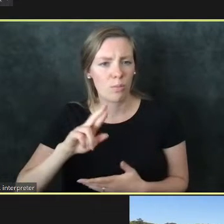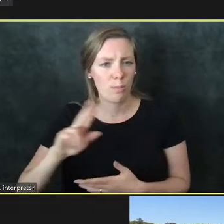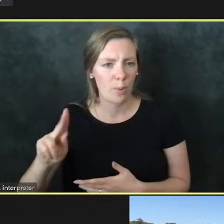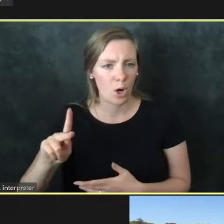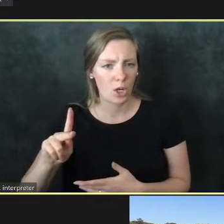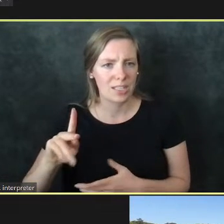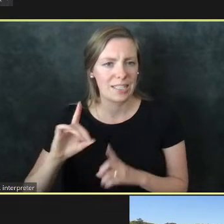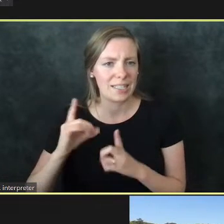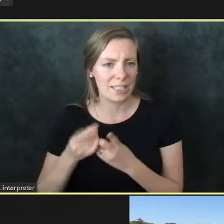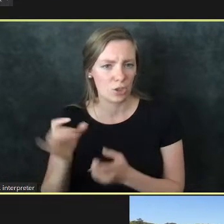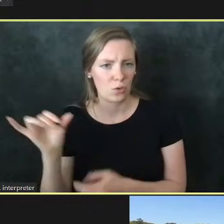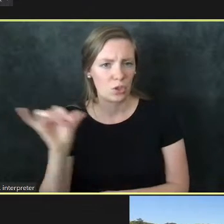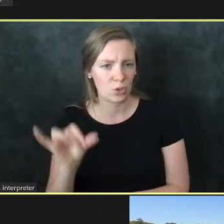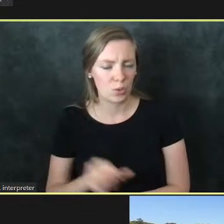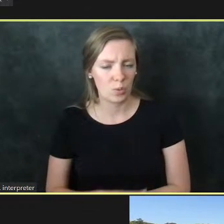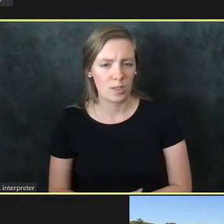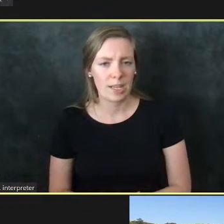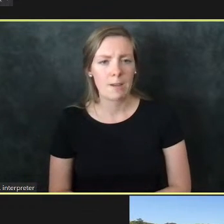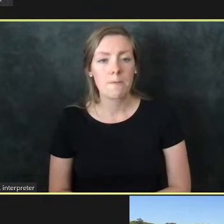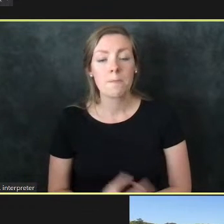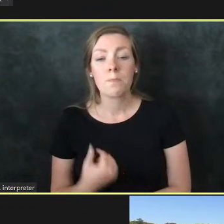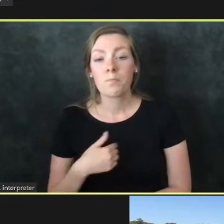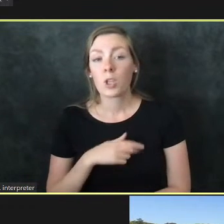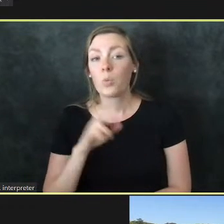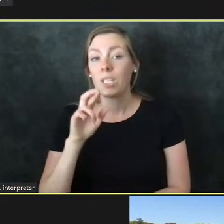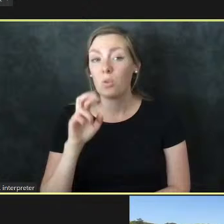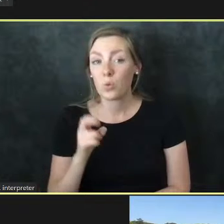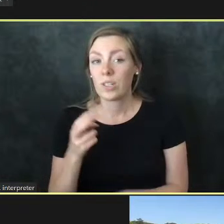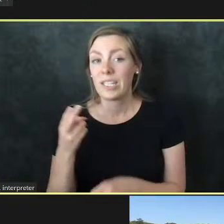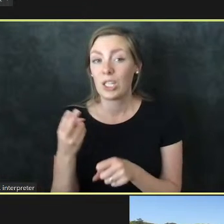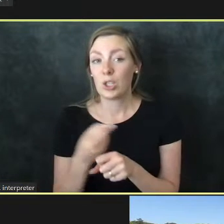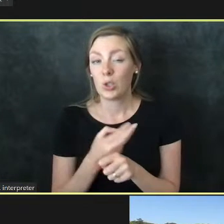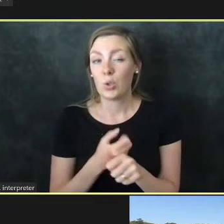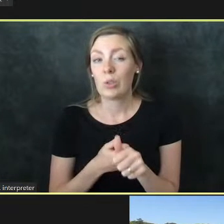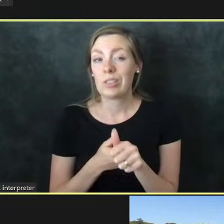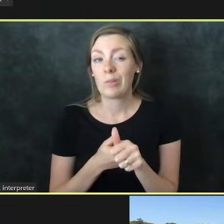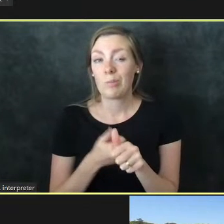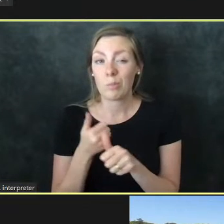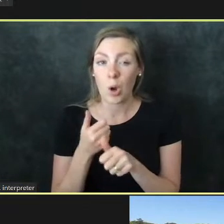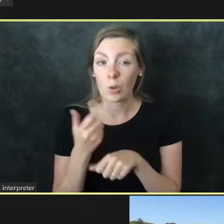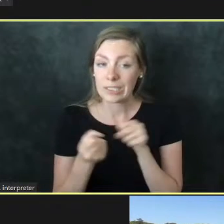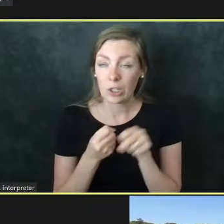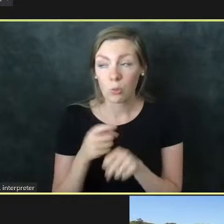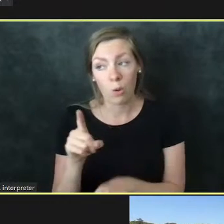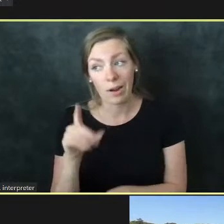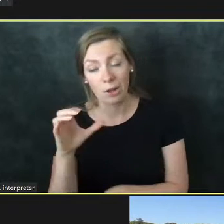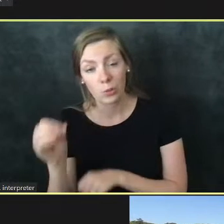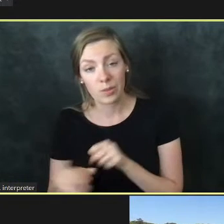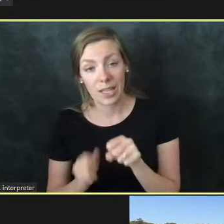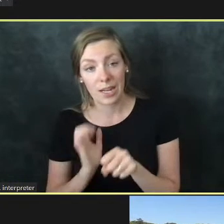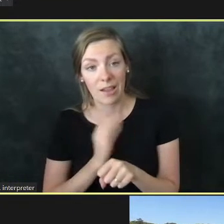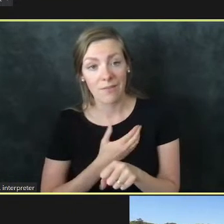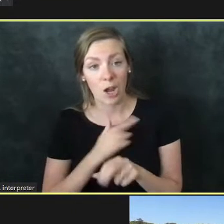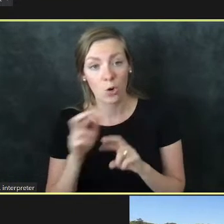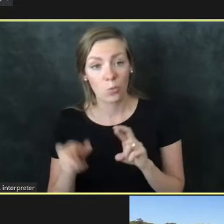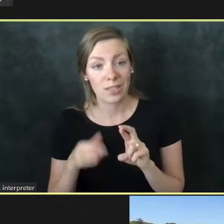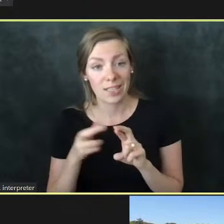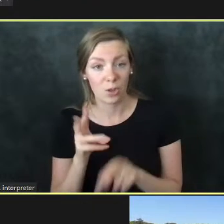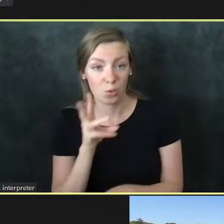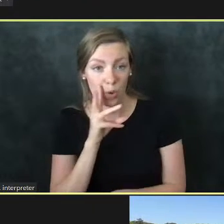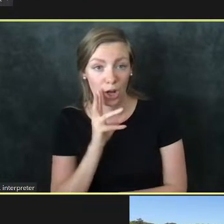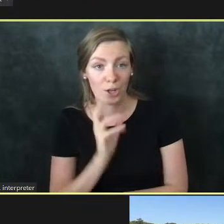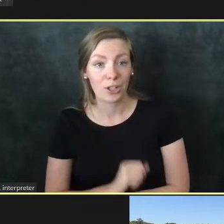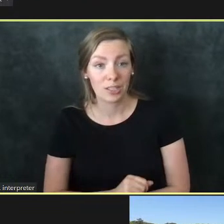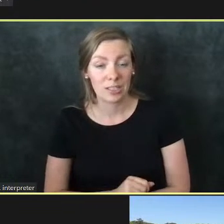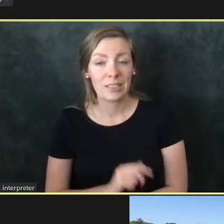Park, a We South Park. reuse most Nosotros years tenemos 100% of our recycled water. 100% de agua And